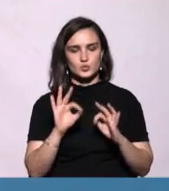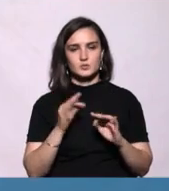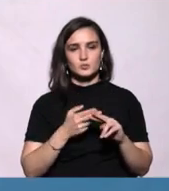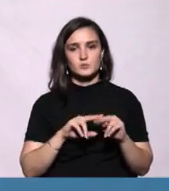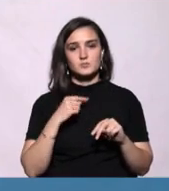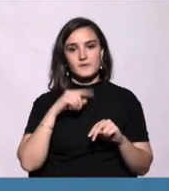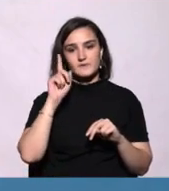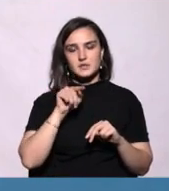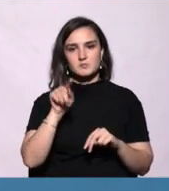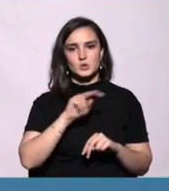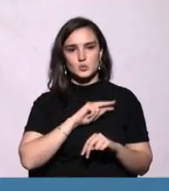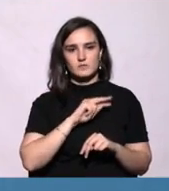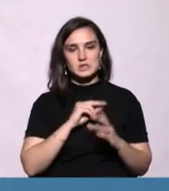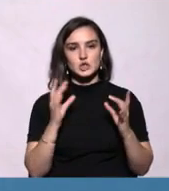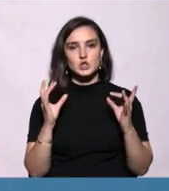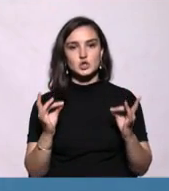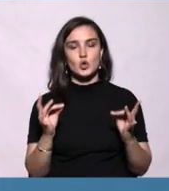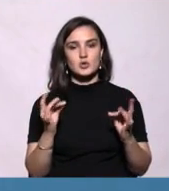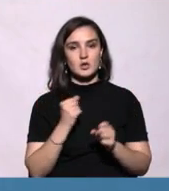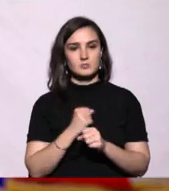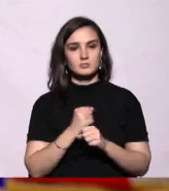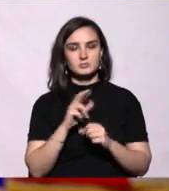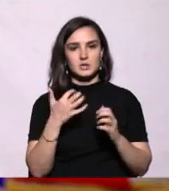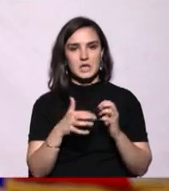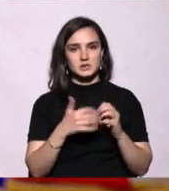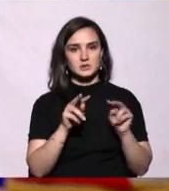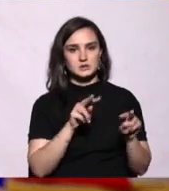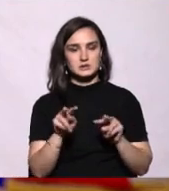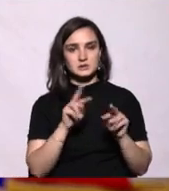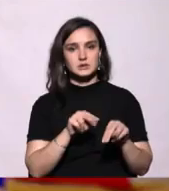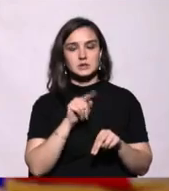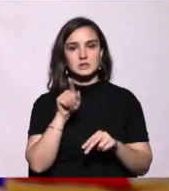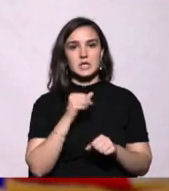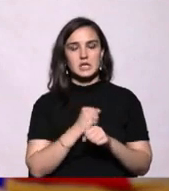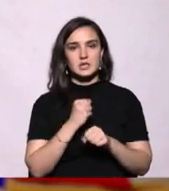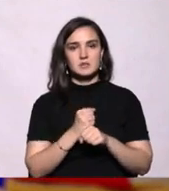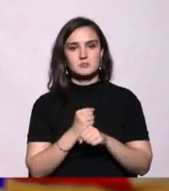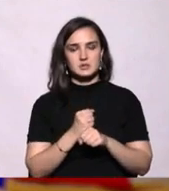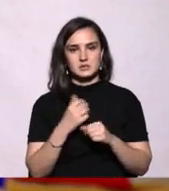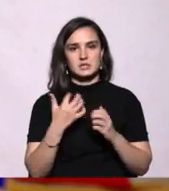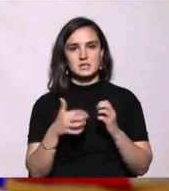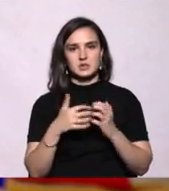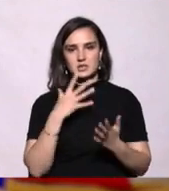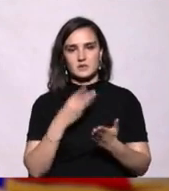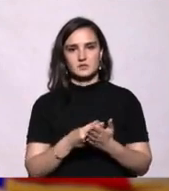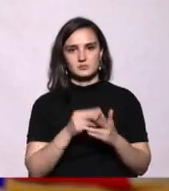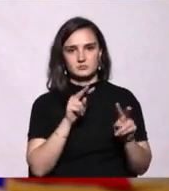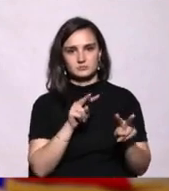I know she loves to do yoga and garden and she does yoga in her garden.